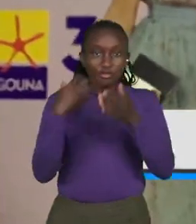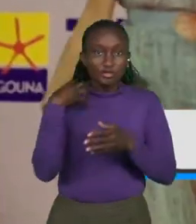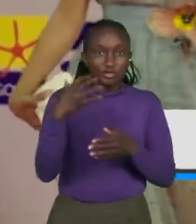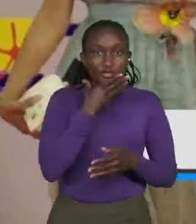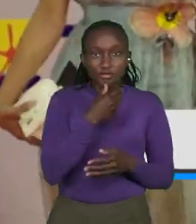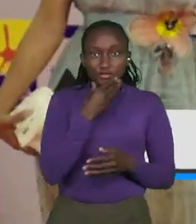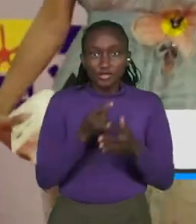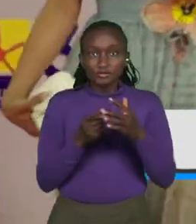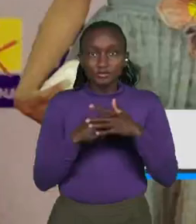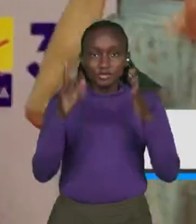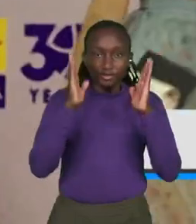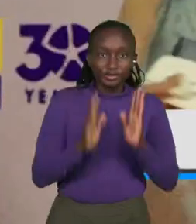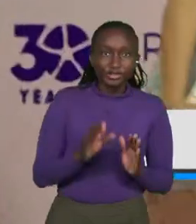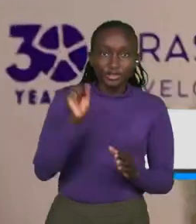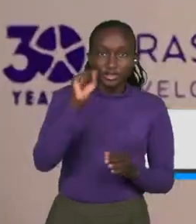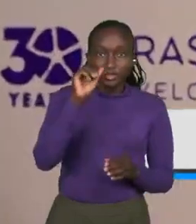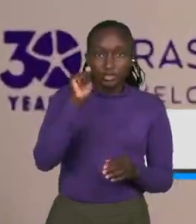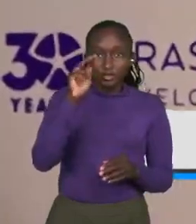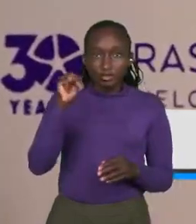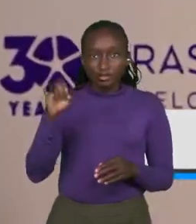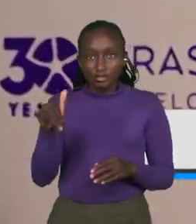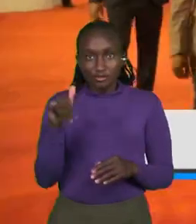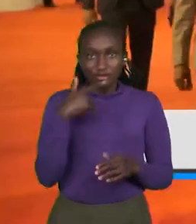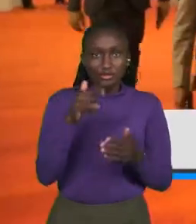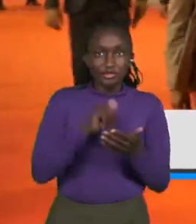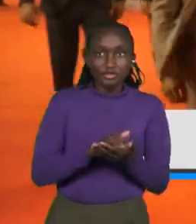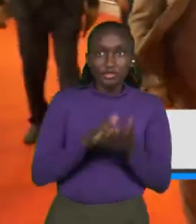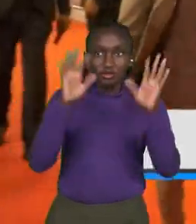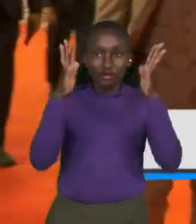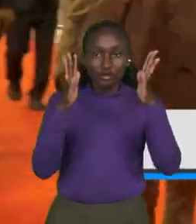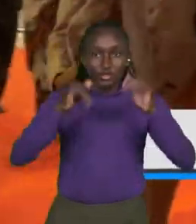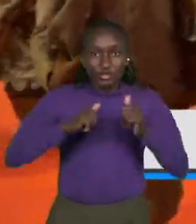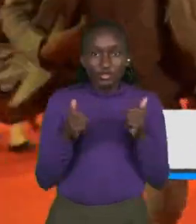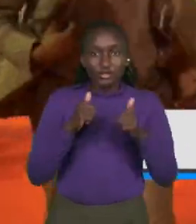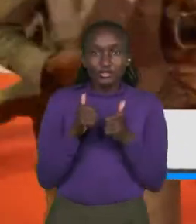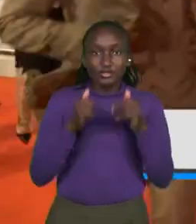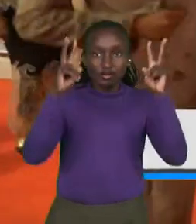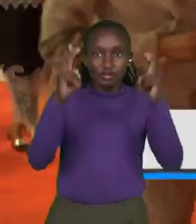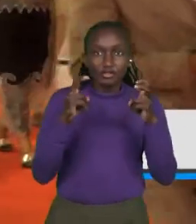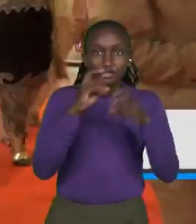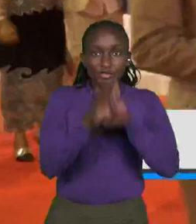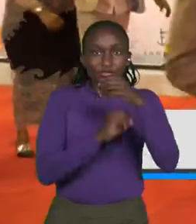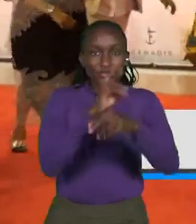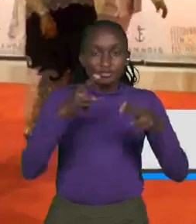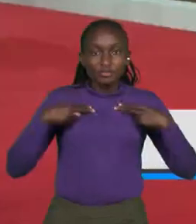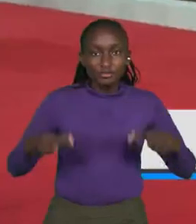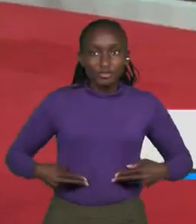Elguna founder Sami Sawiris said the festival was proud of its key unifying theme, Cinema for Humanity.